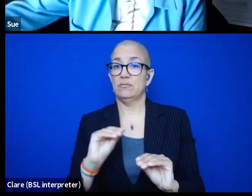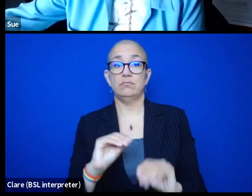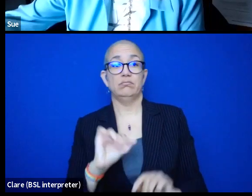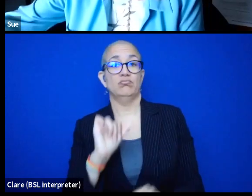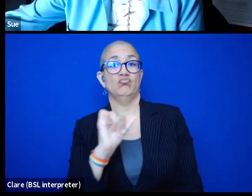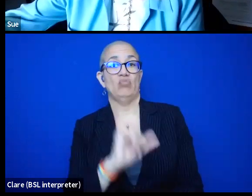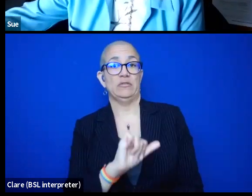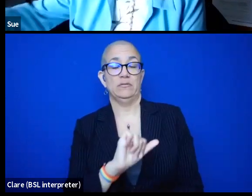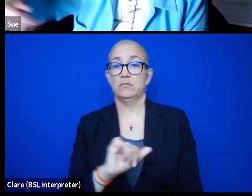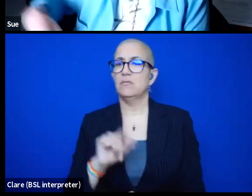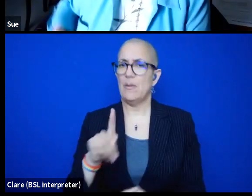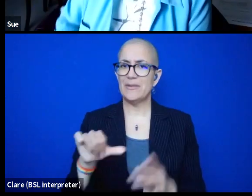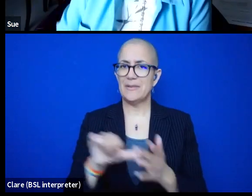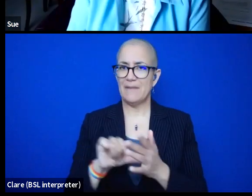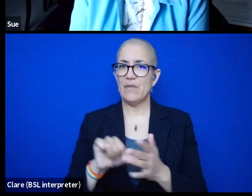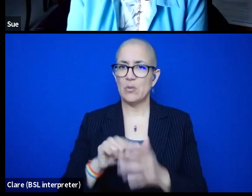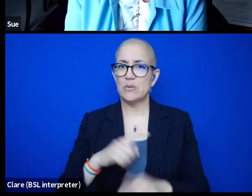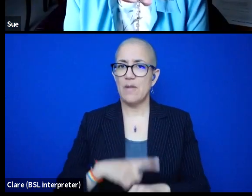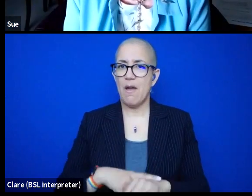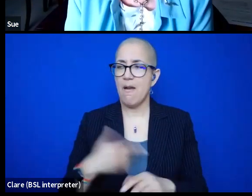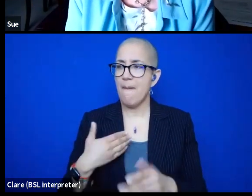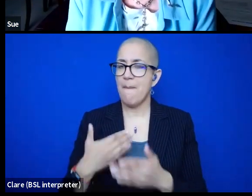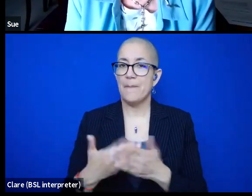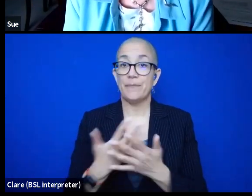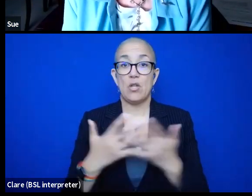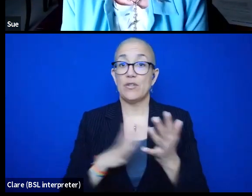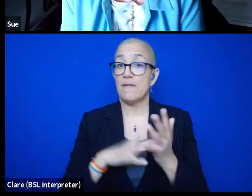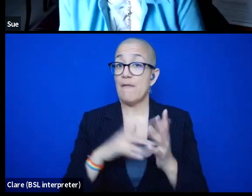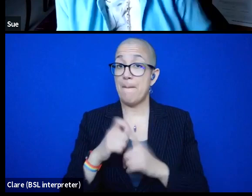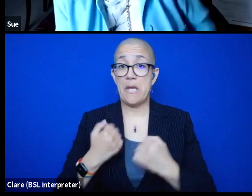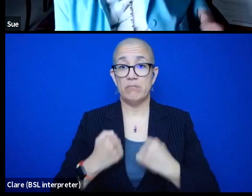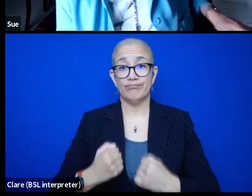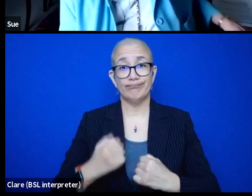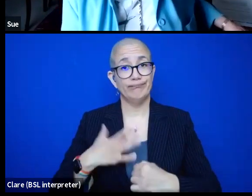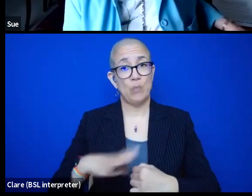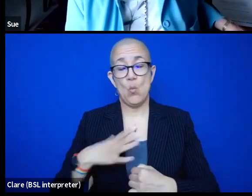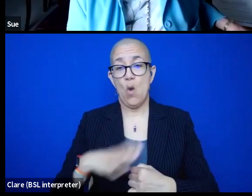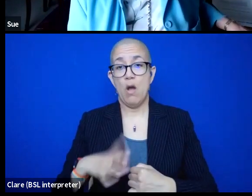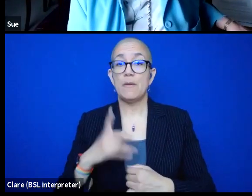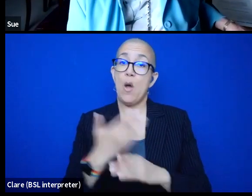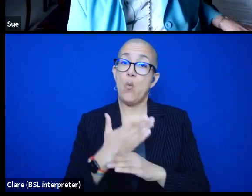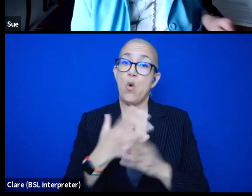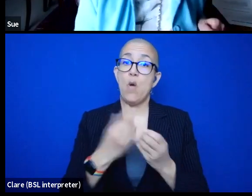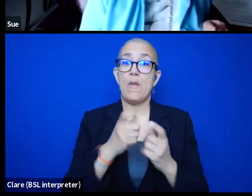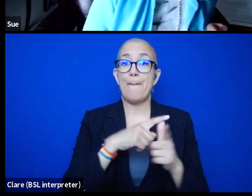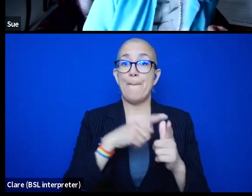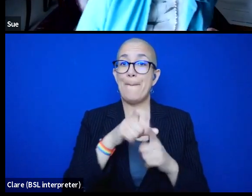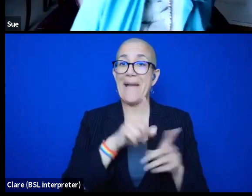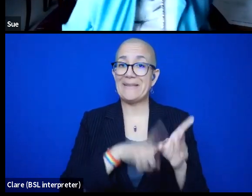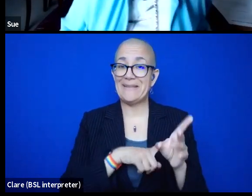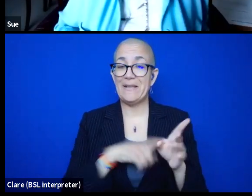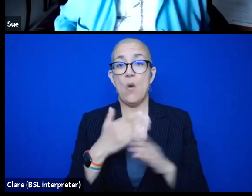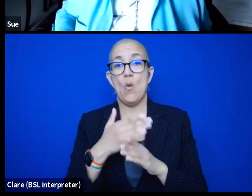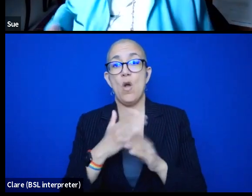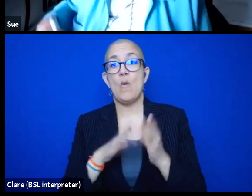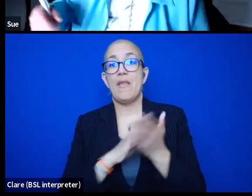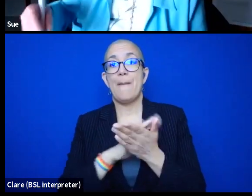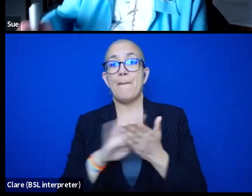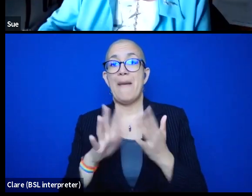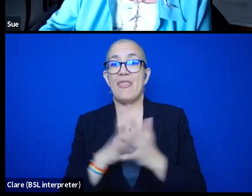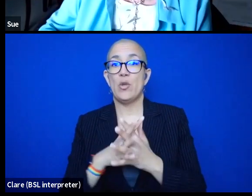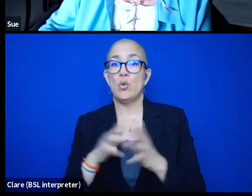difficult time because actually a lot of the MPs at the time didn't want to do it. But I worked with Paddy, I worked with Matthew Taylor, who was the education spokesperson then, and we got